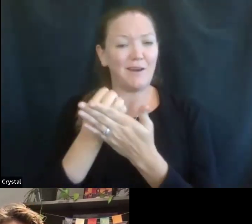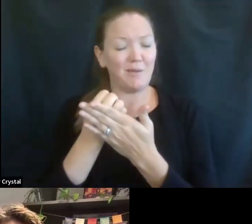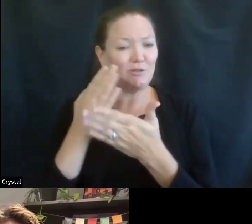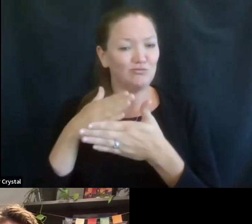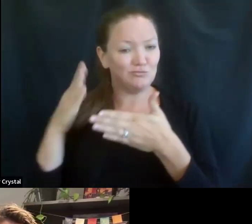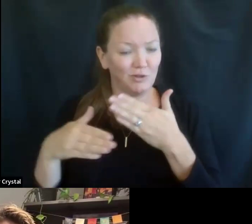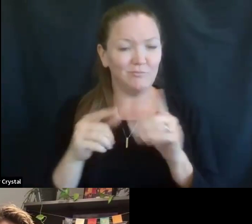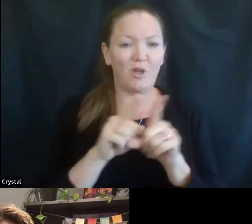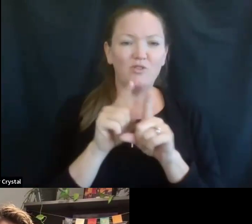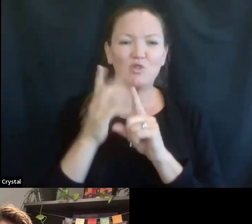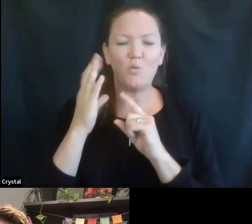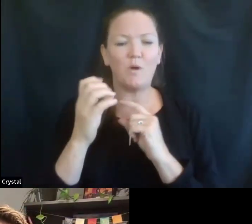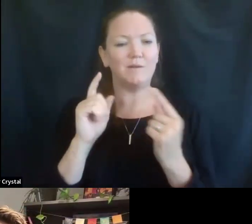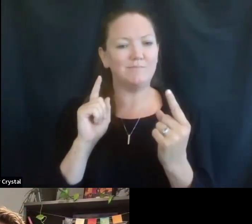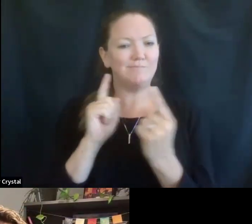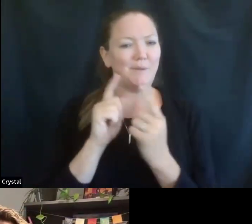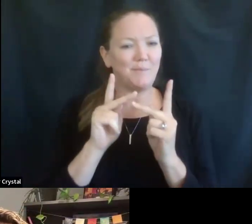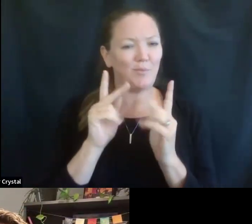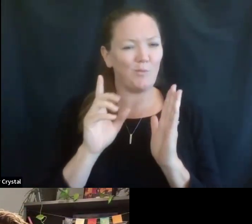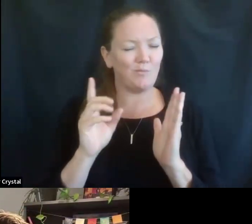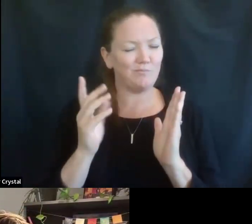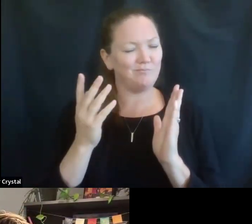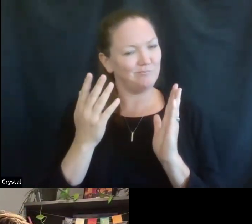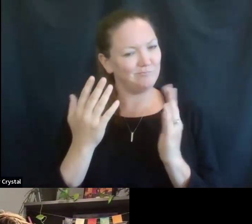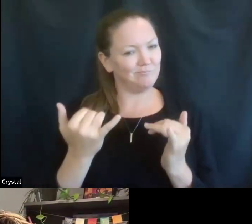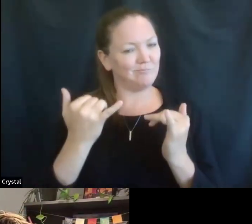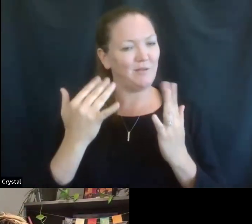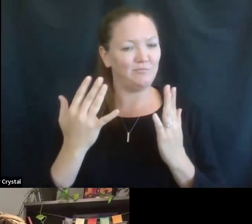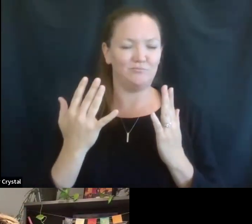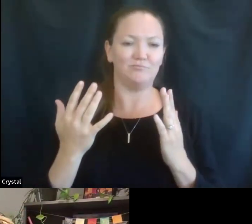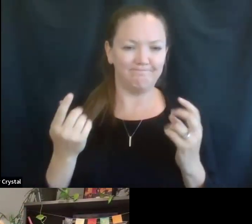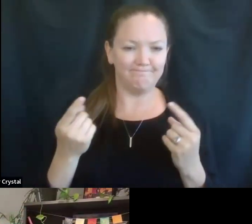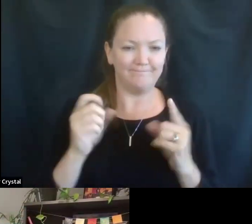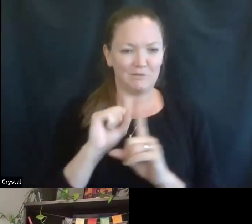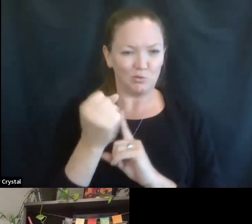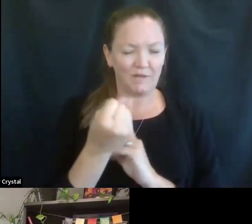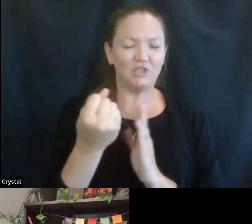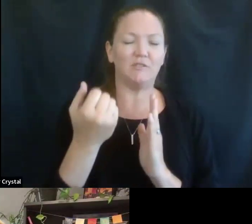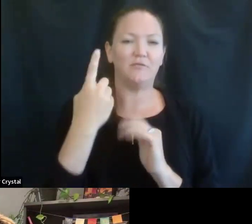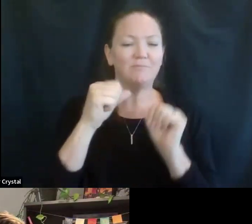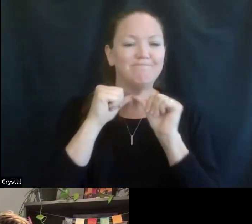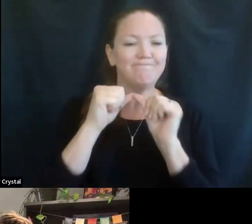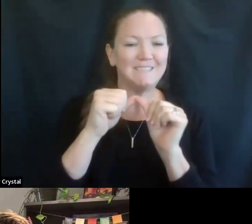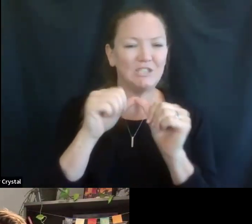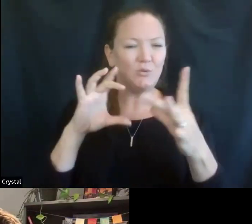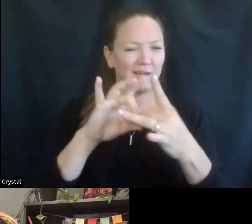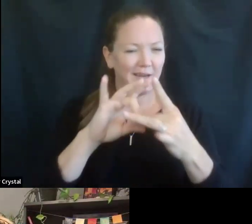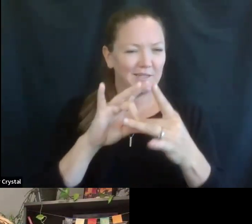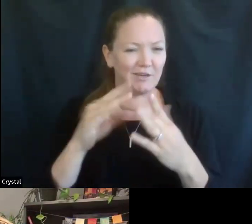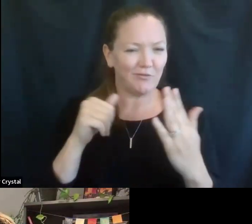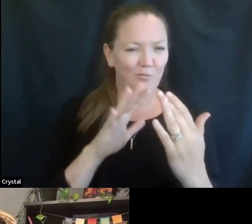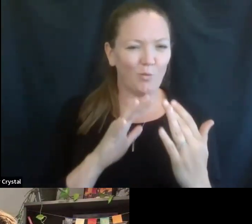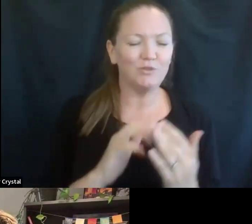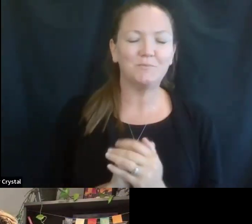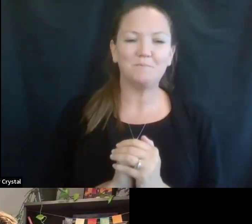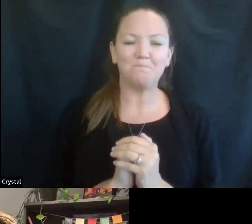where they are, especially you know, in the continuum to connectivity approach. So yeah, as your research